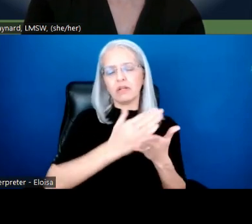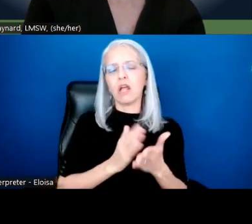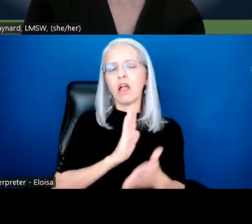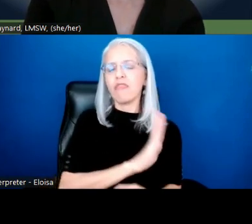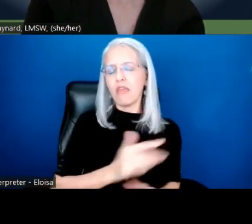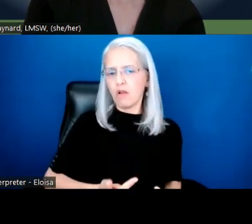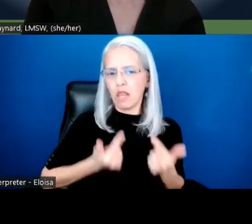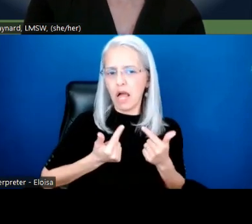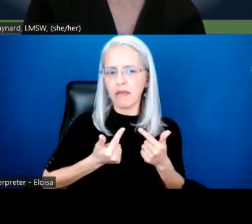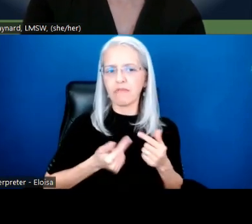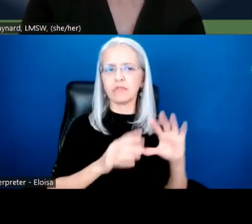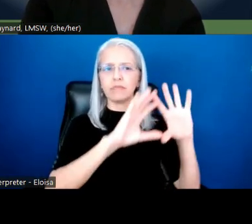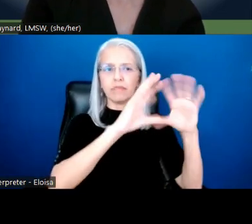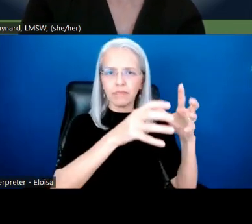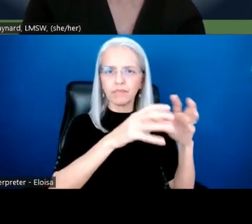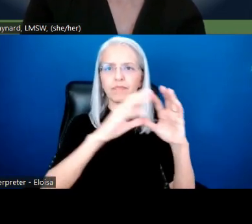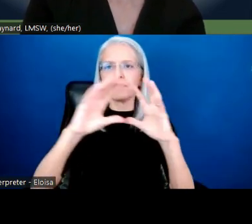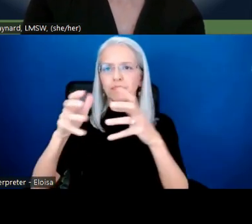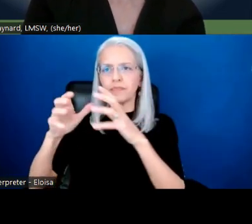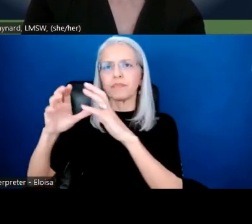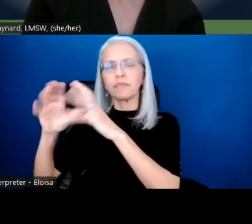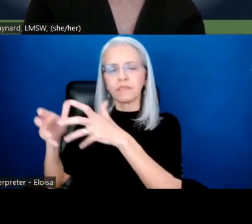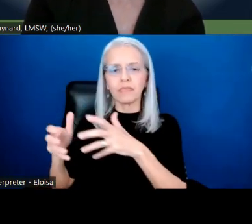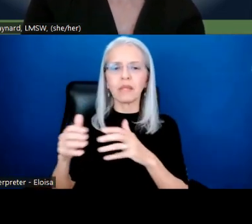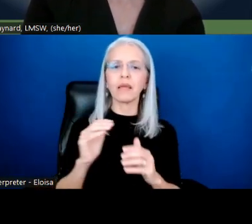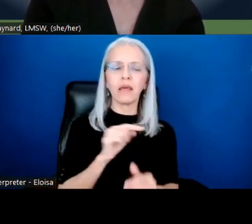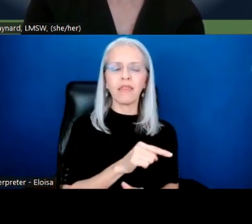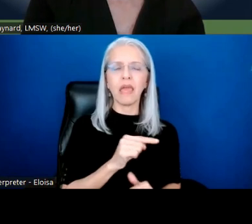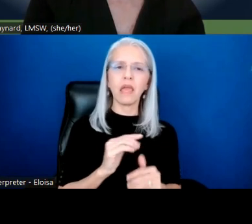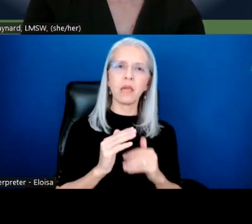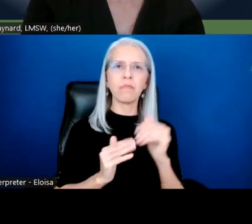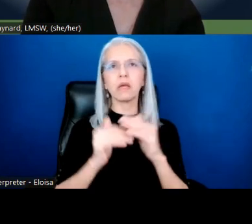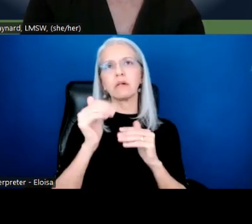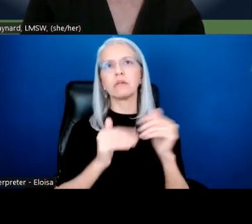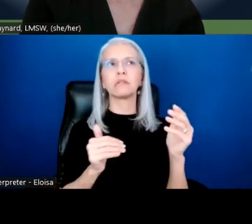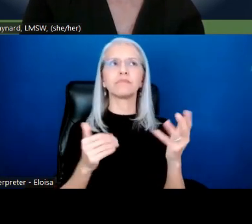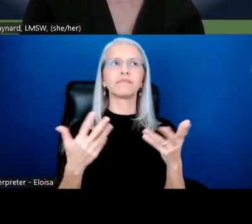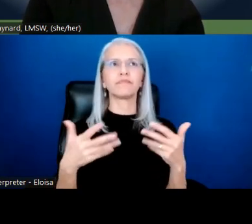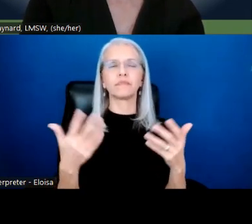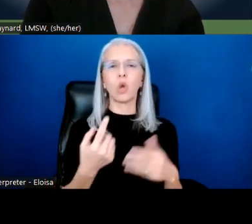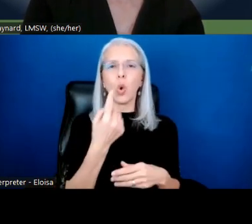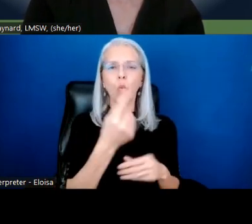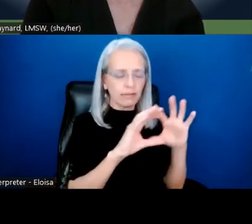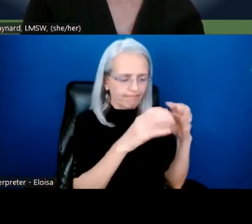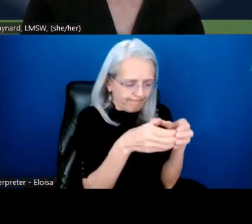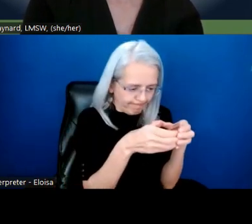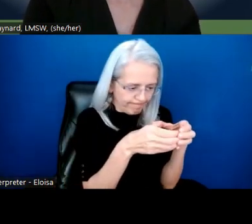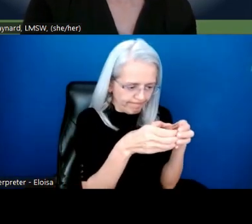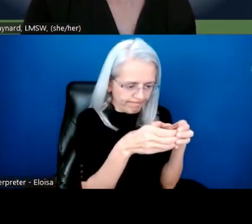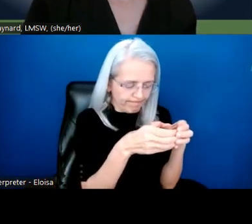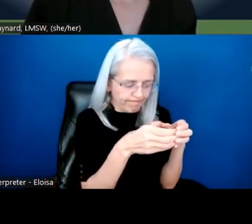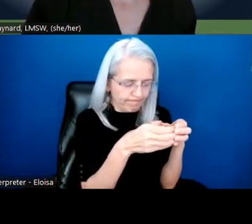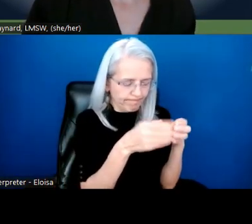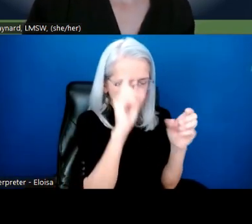a story, building one sort of session or piece,